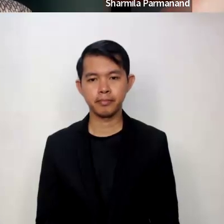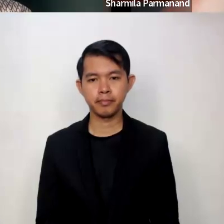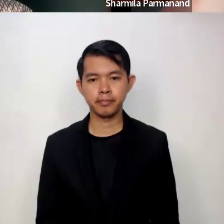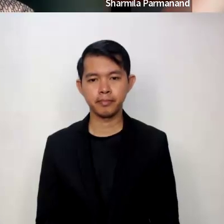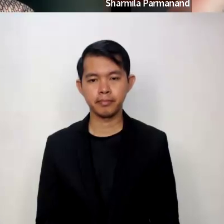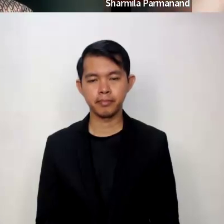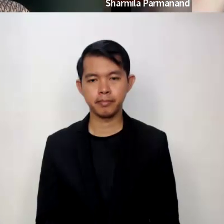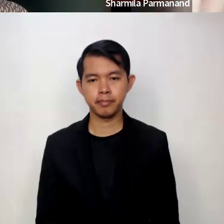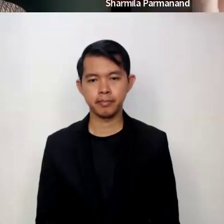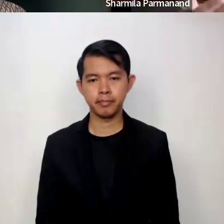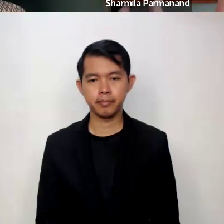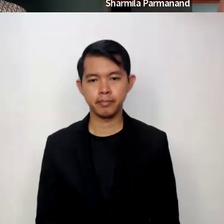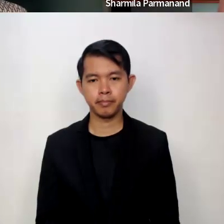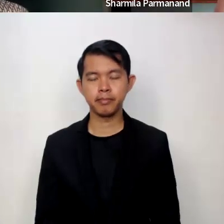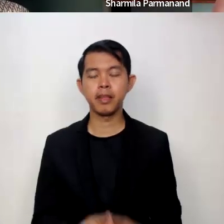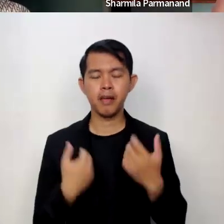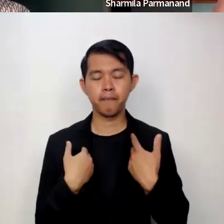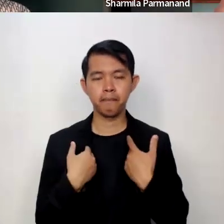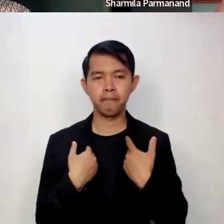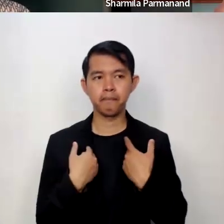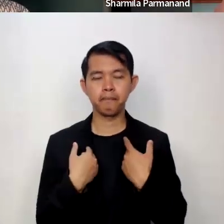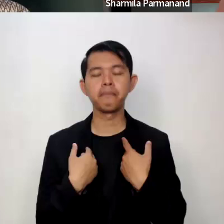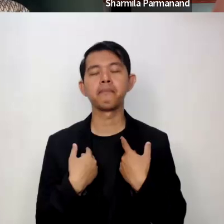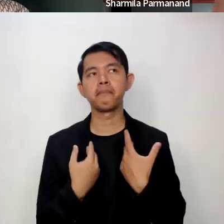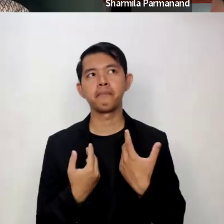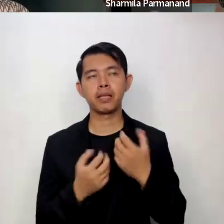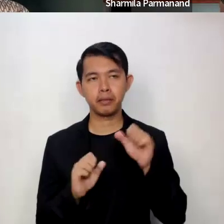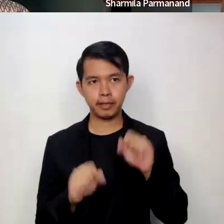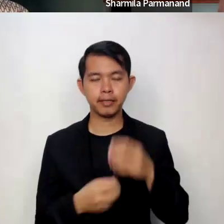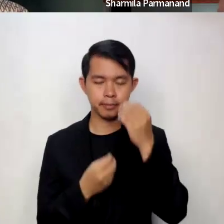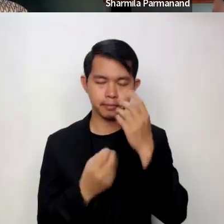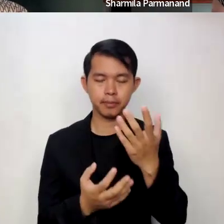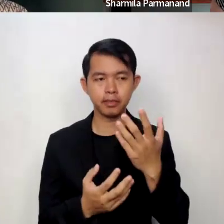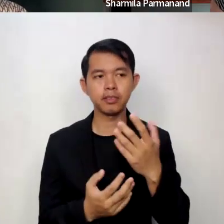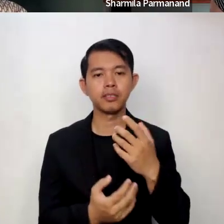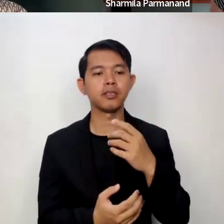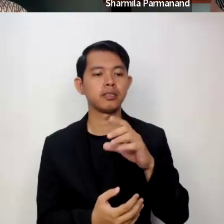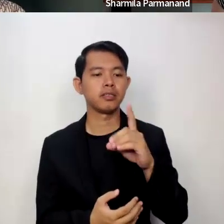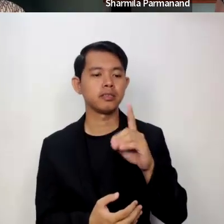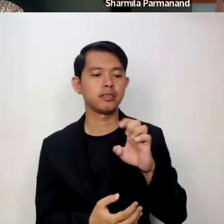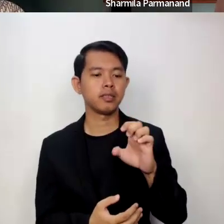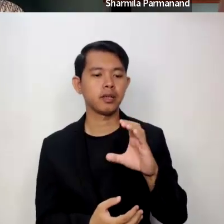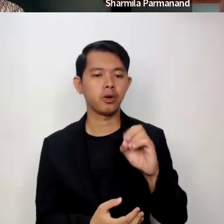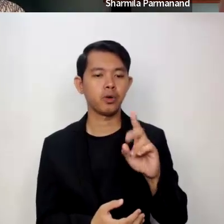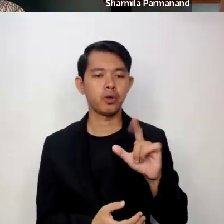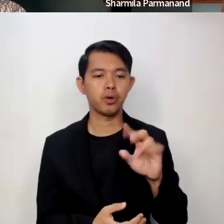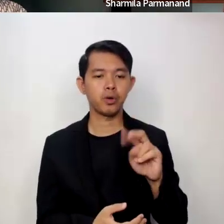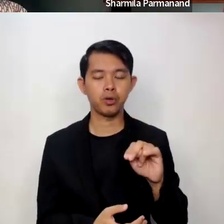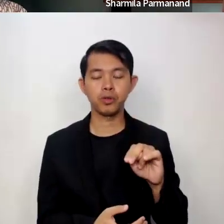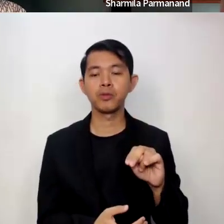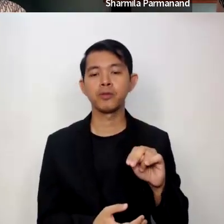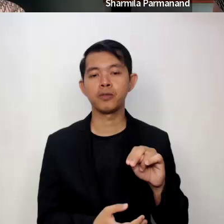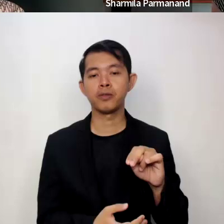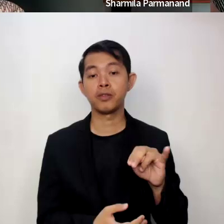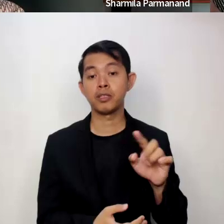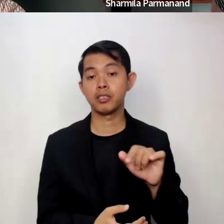is space to say that decolonization is also intellectually faddish, right? Where did this